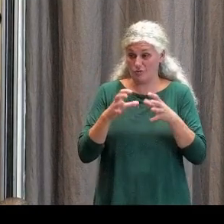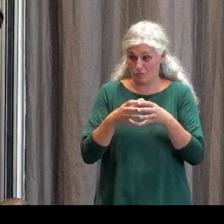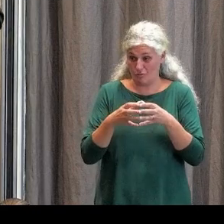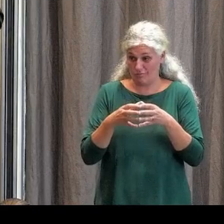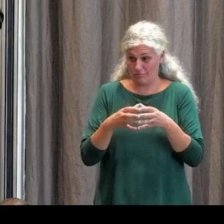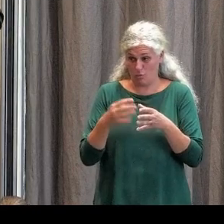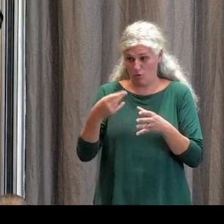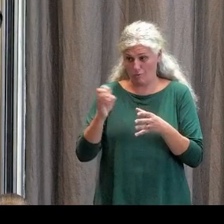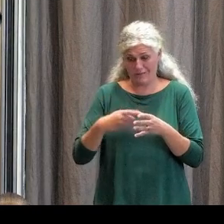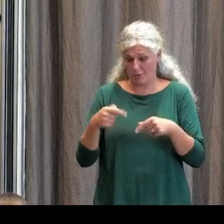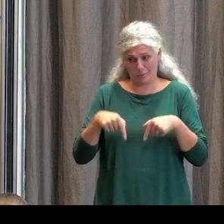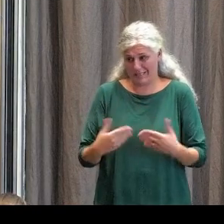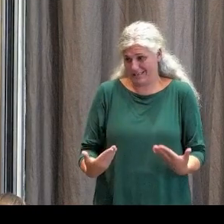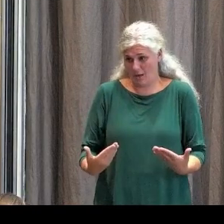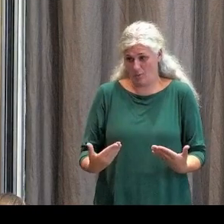here.